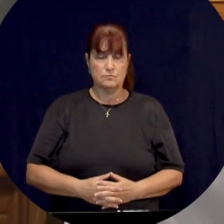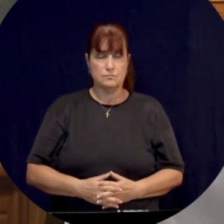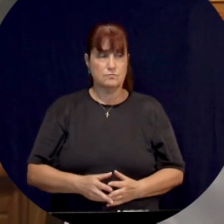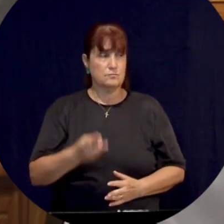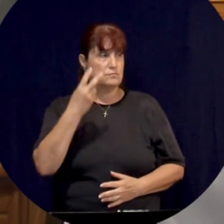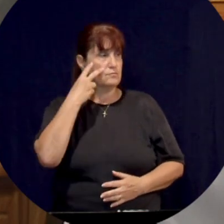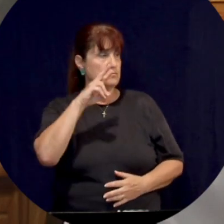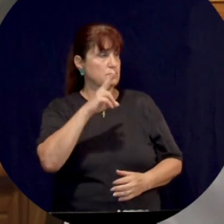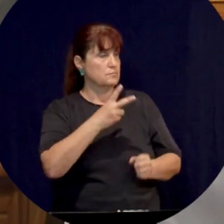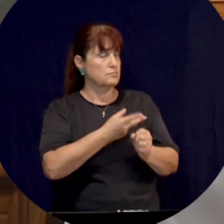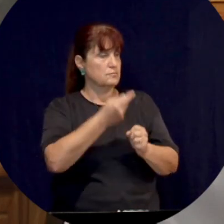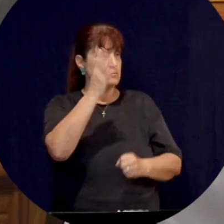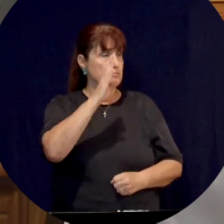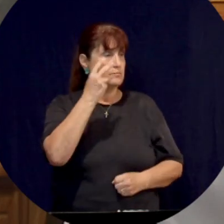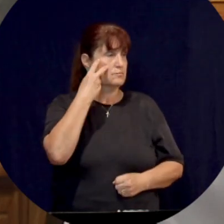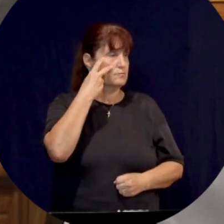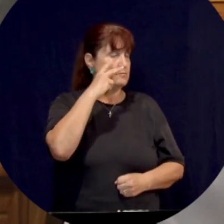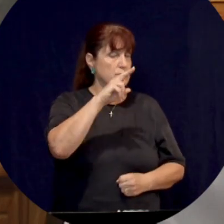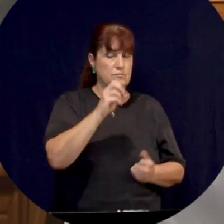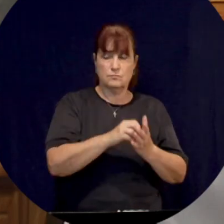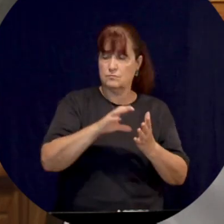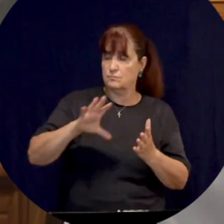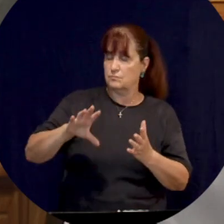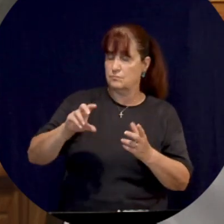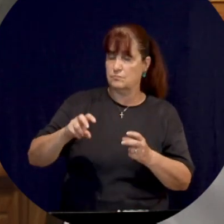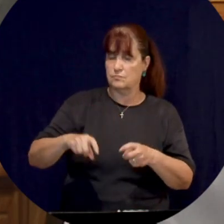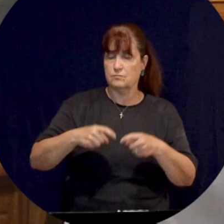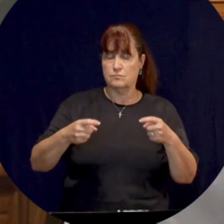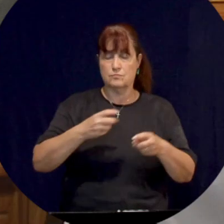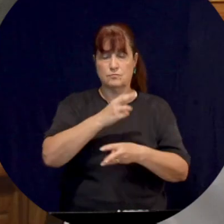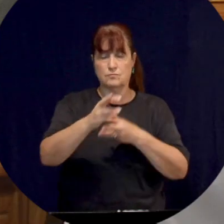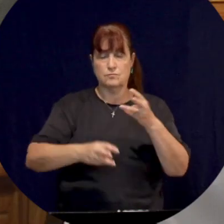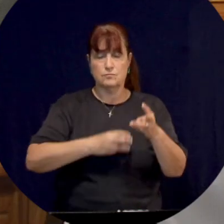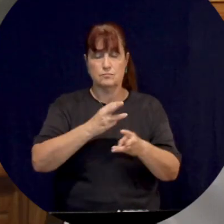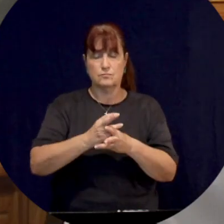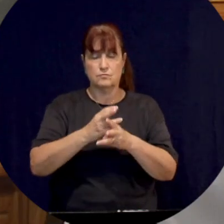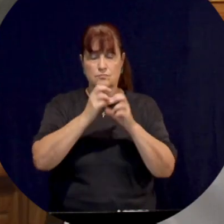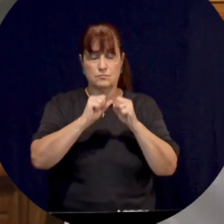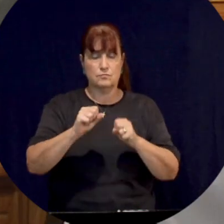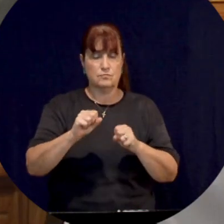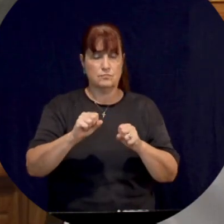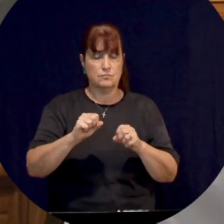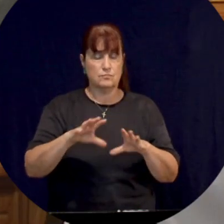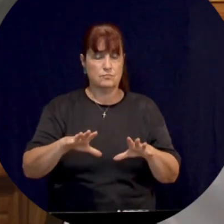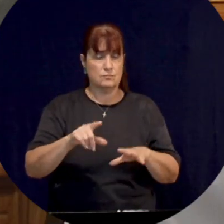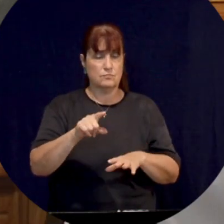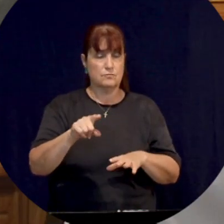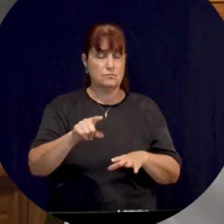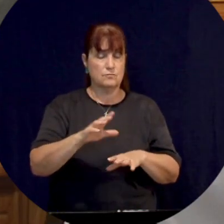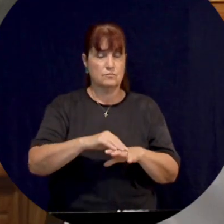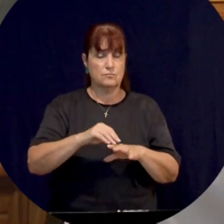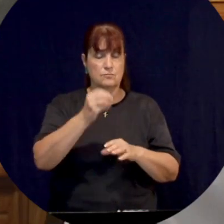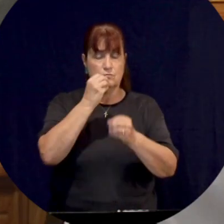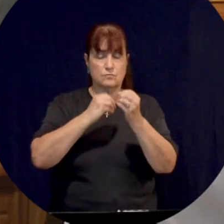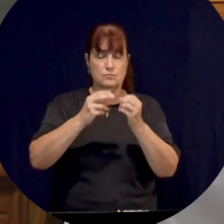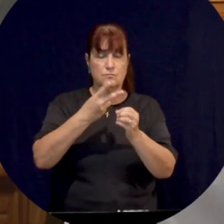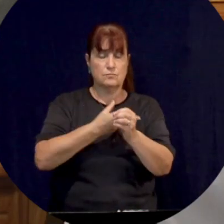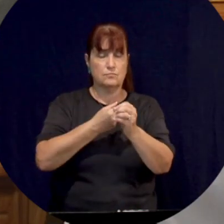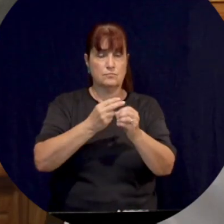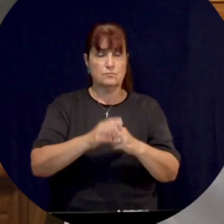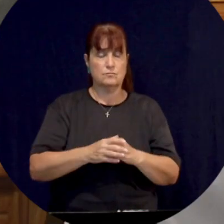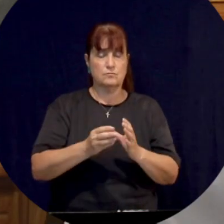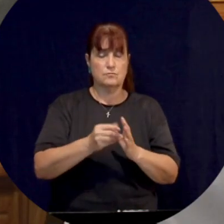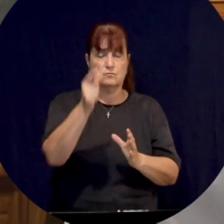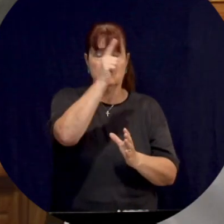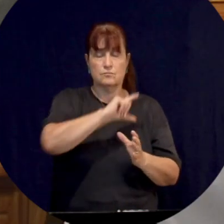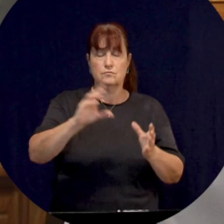Amen. Behold the Lamb of God. Behold him who takes away the sin of the world. How blessed are we to be called to the supper